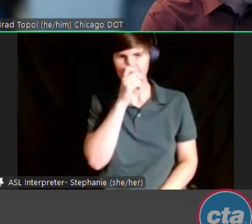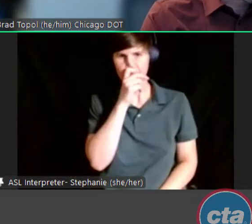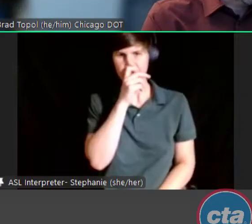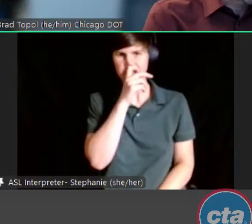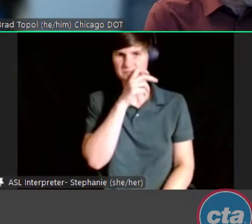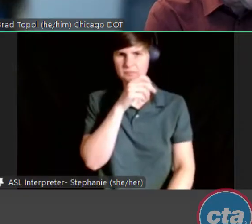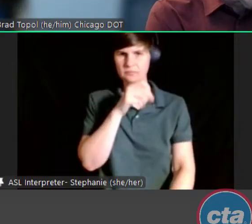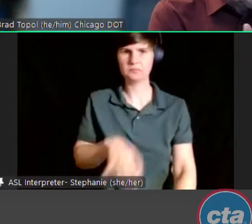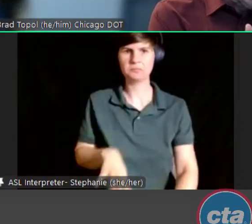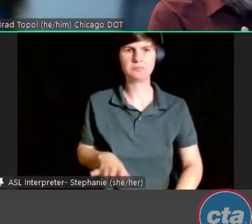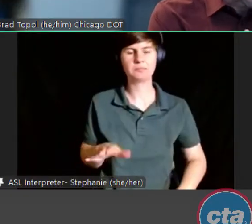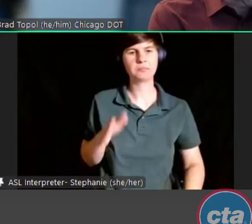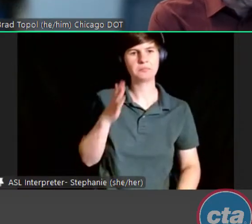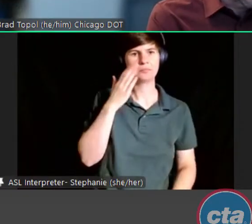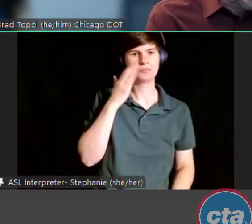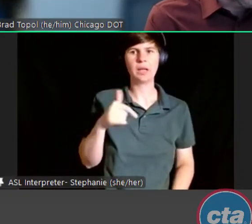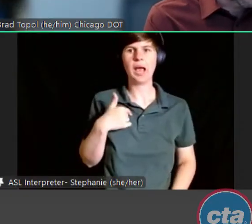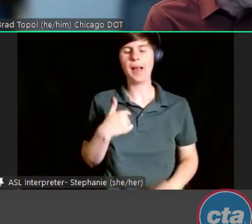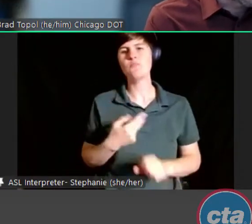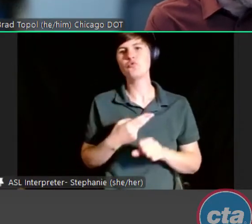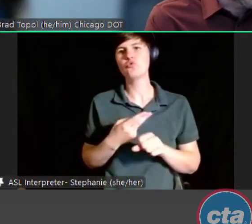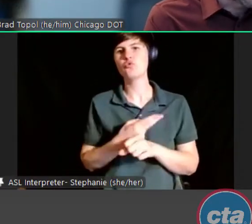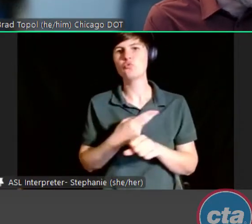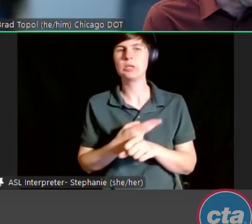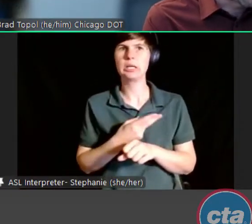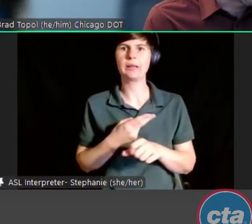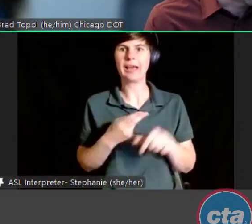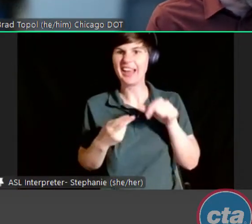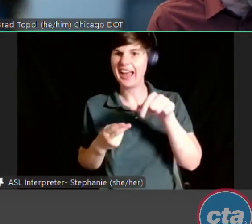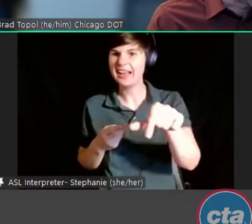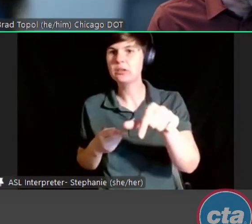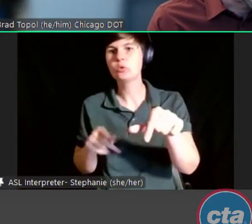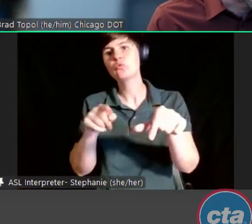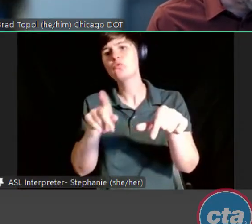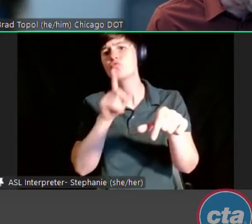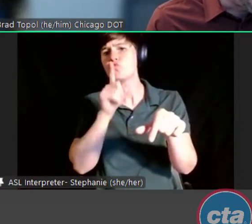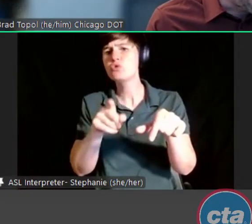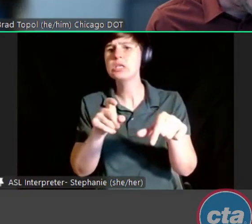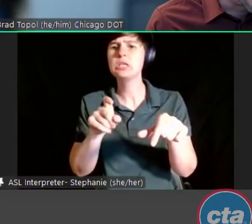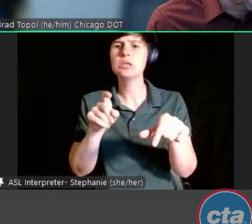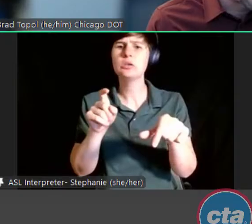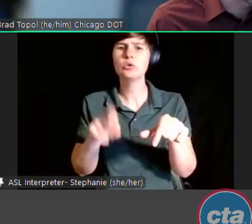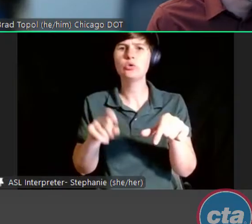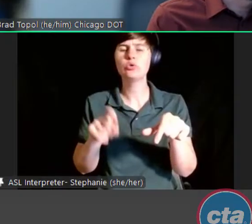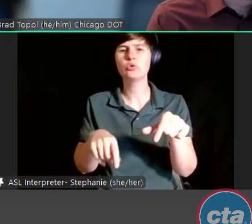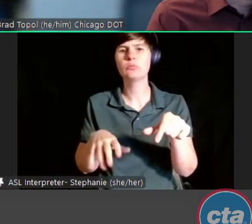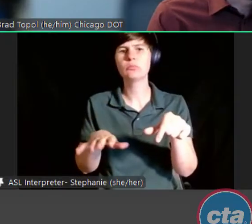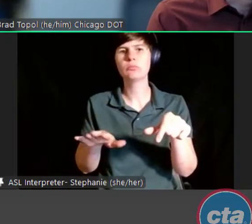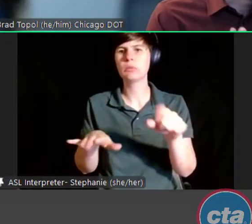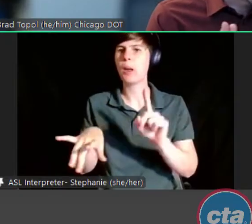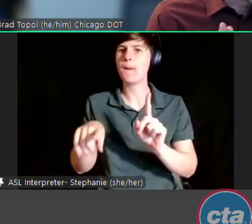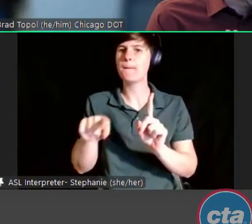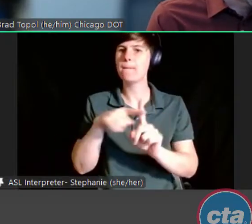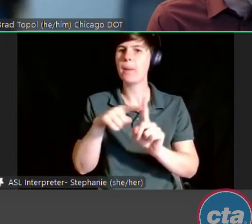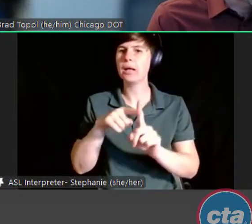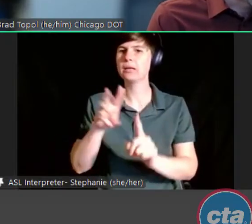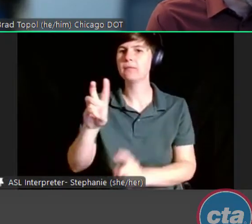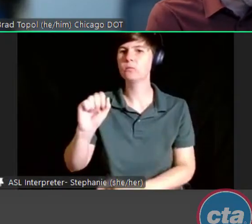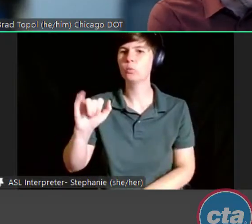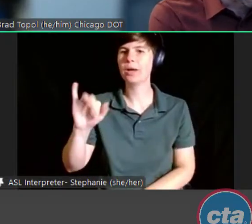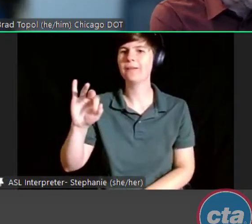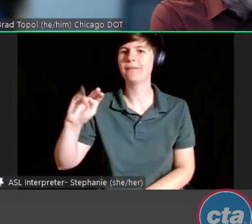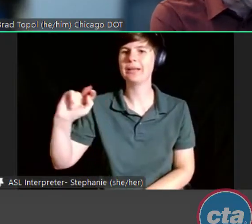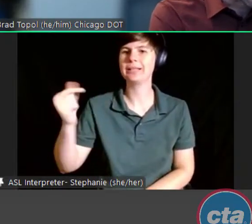I am aware that I'm using it as an edge, but really tactile directional indicators are meant to be more of a positive wayfinding device. Some of the other standards